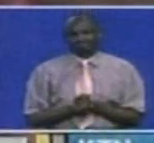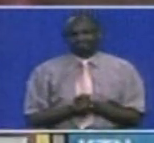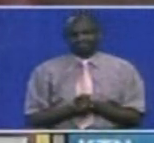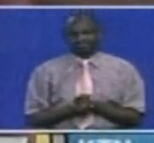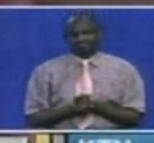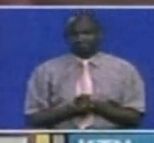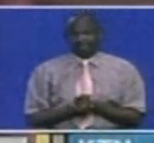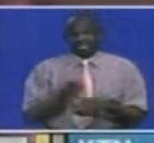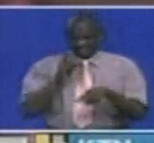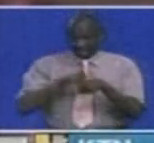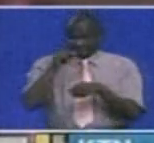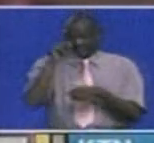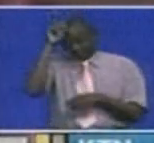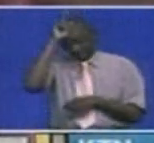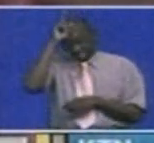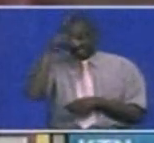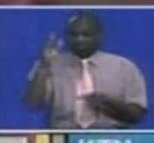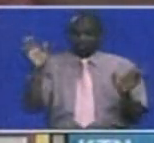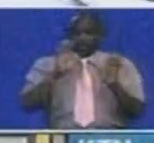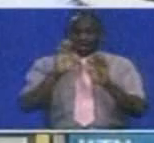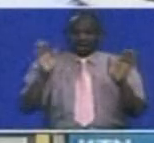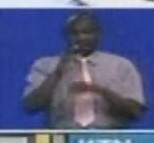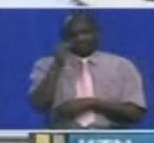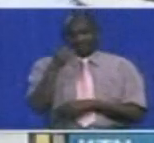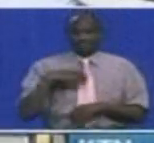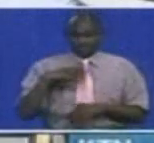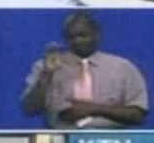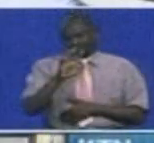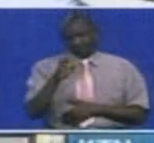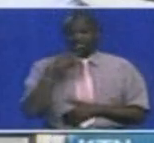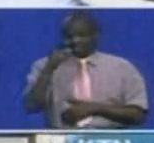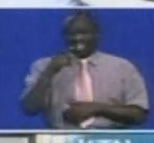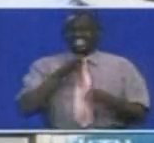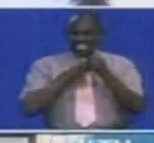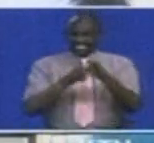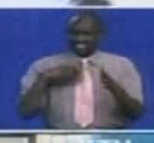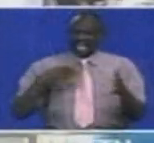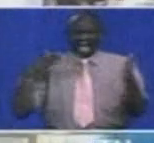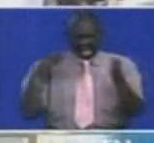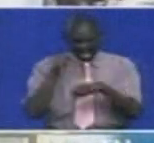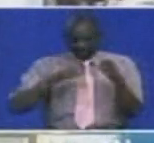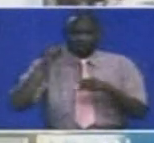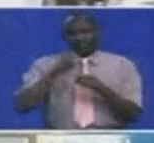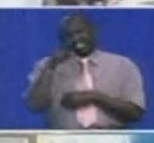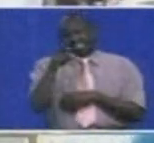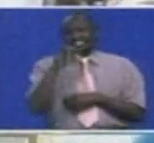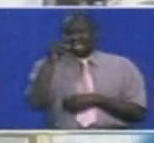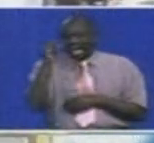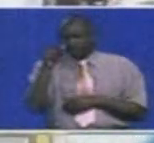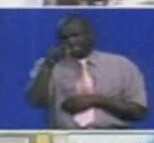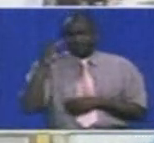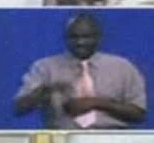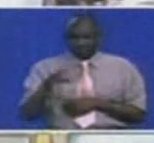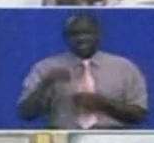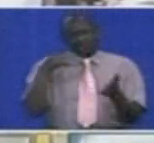As Mayuni village bid farewell to the 5, leaders were calling for action against the Makata Sako, whose matatu was